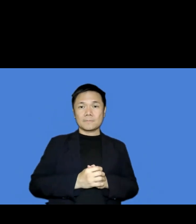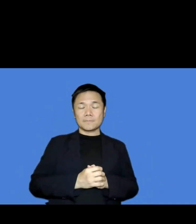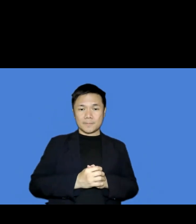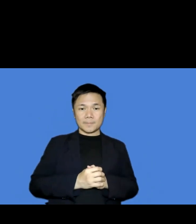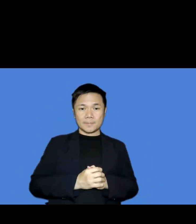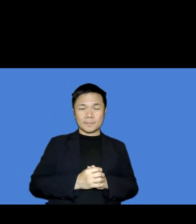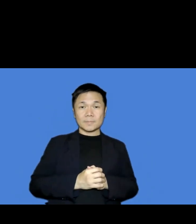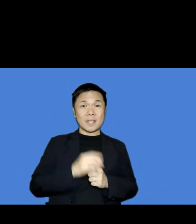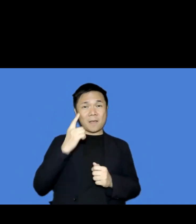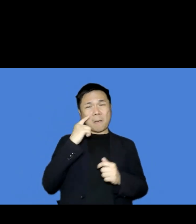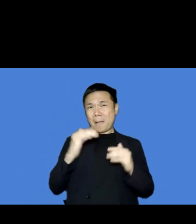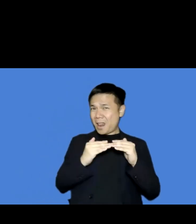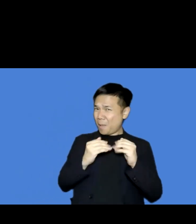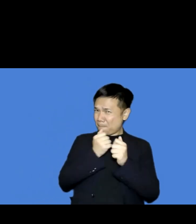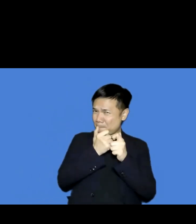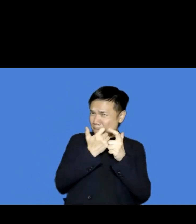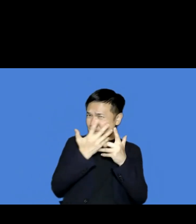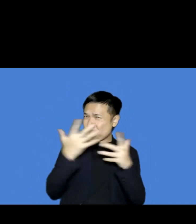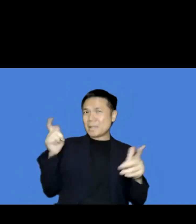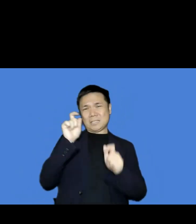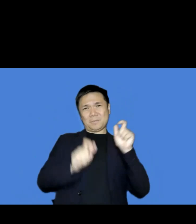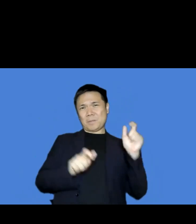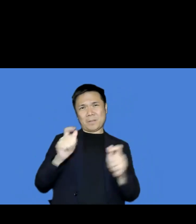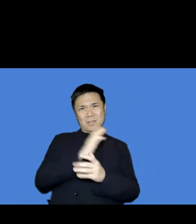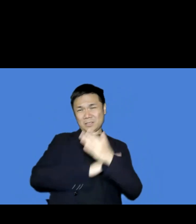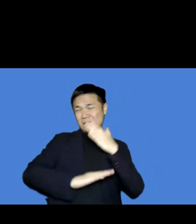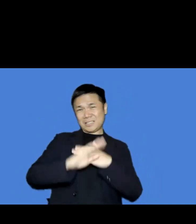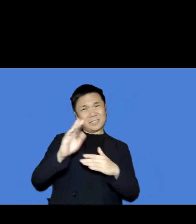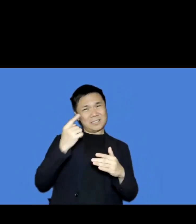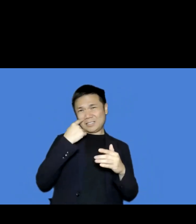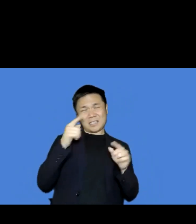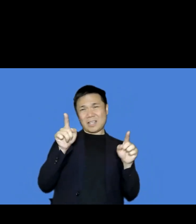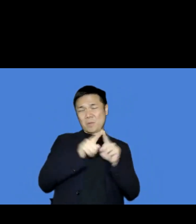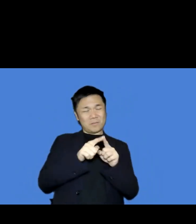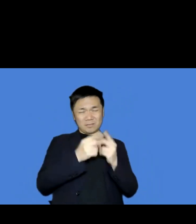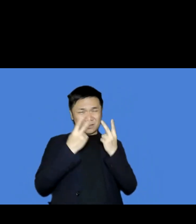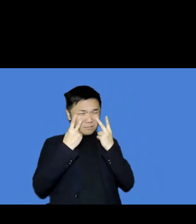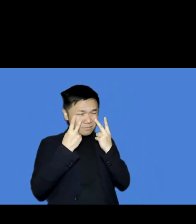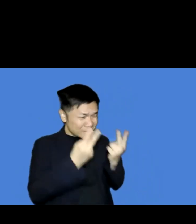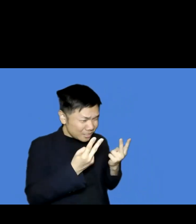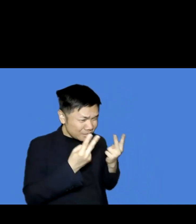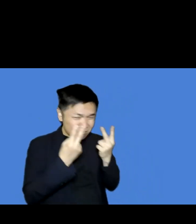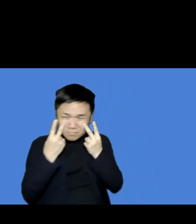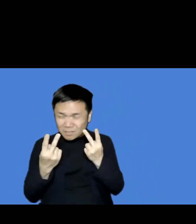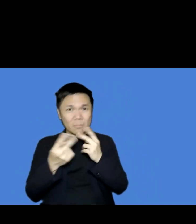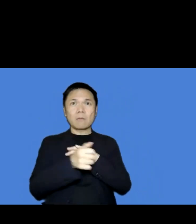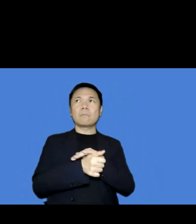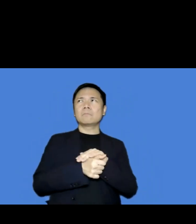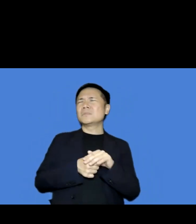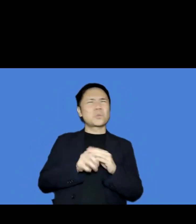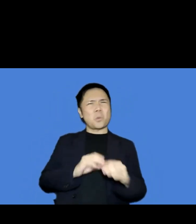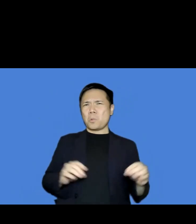A large population of people with disability continues to remain invisible due to lack of data.